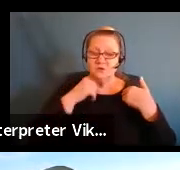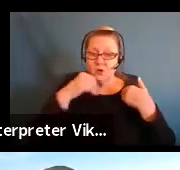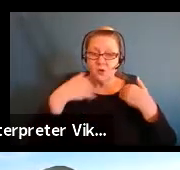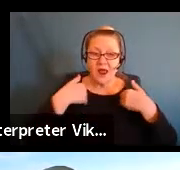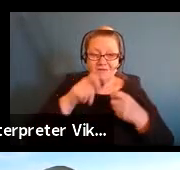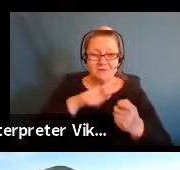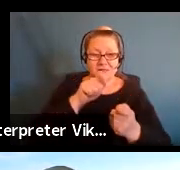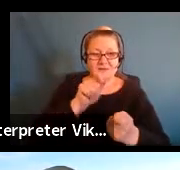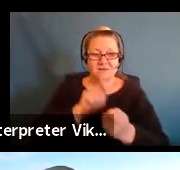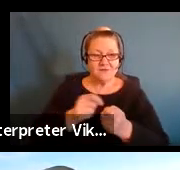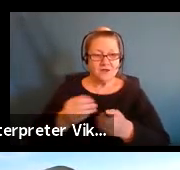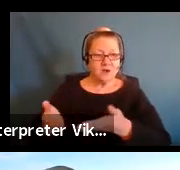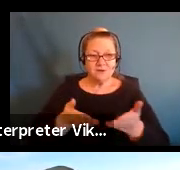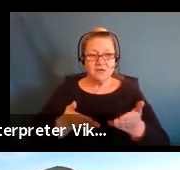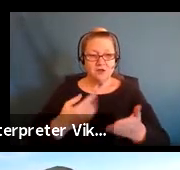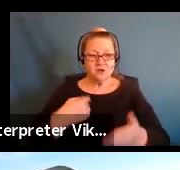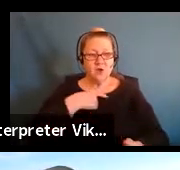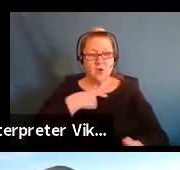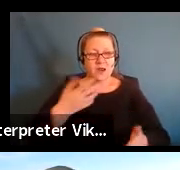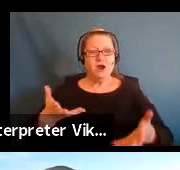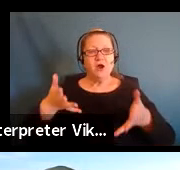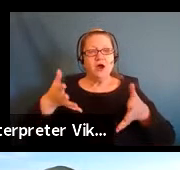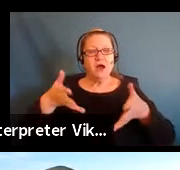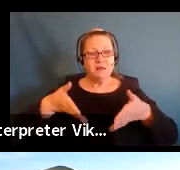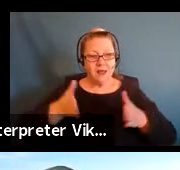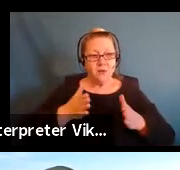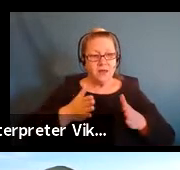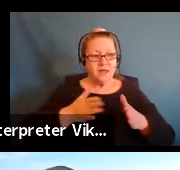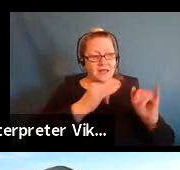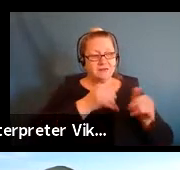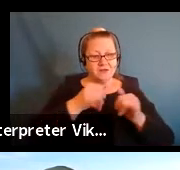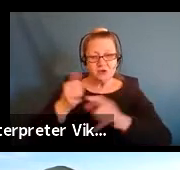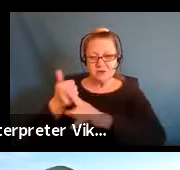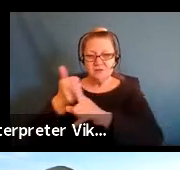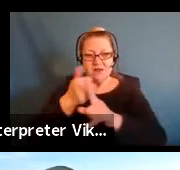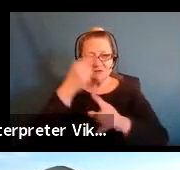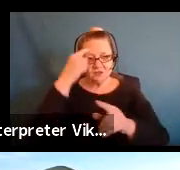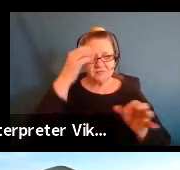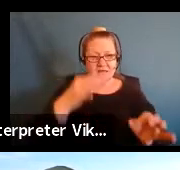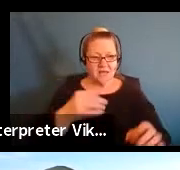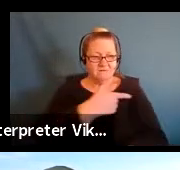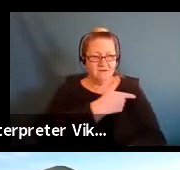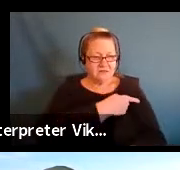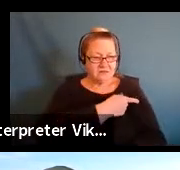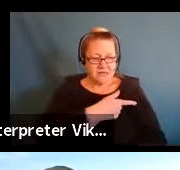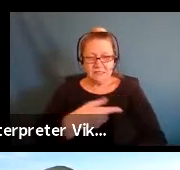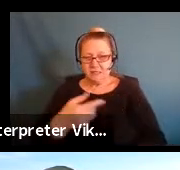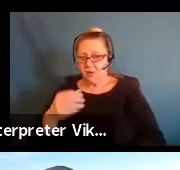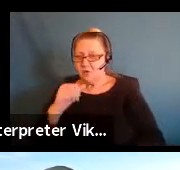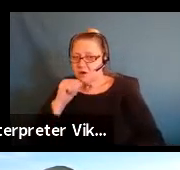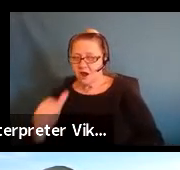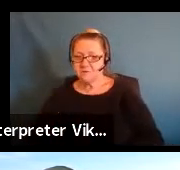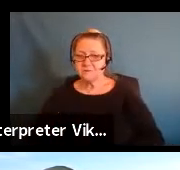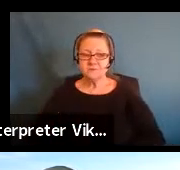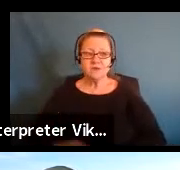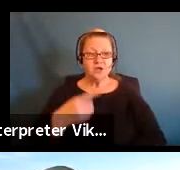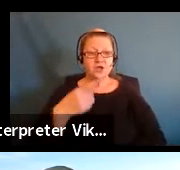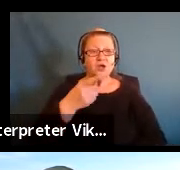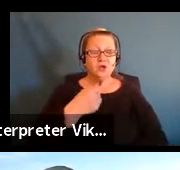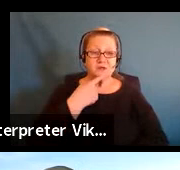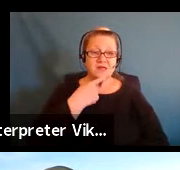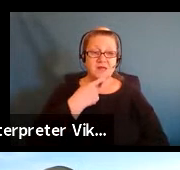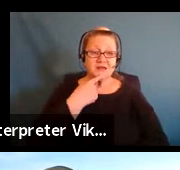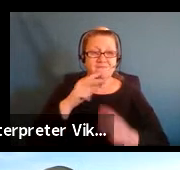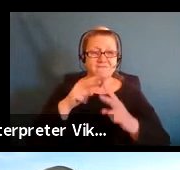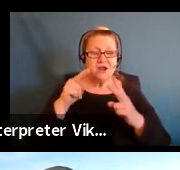encouraging individuals to make that decision to get vaccinated. You mentioned a very diverse group of